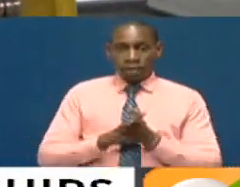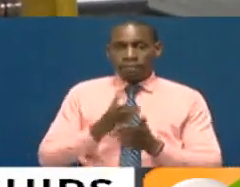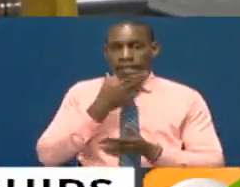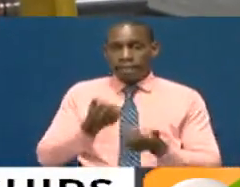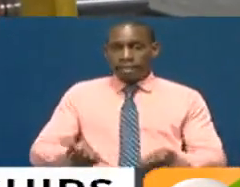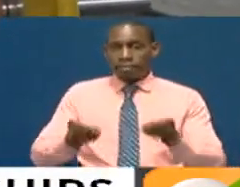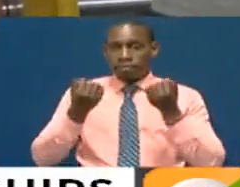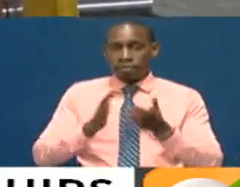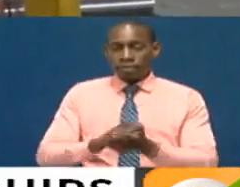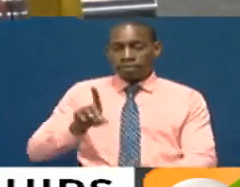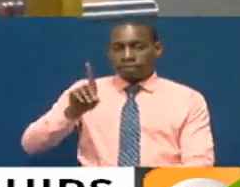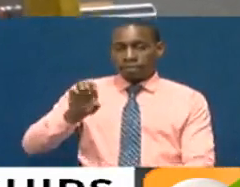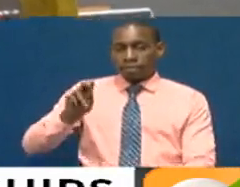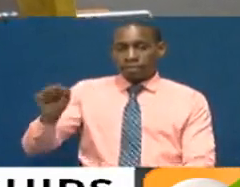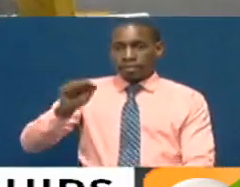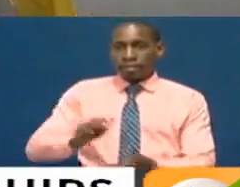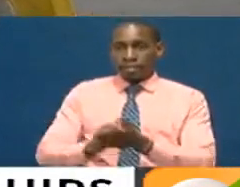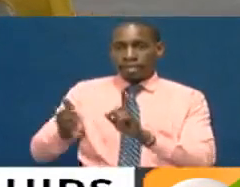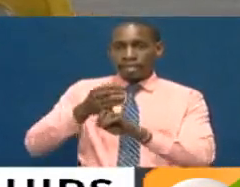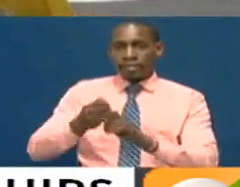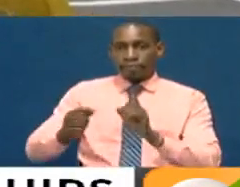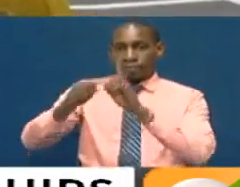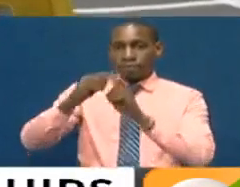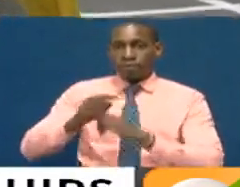weightlifting, Davis Niyoyita achieved a total